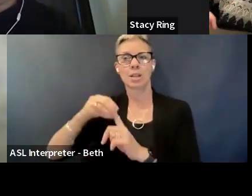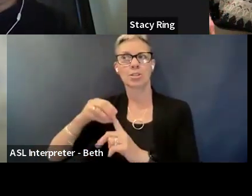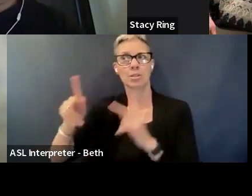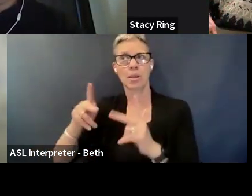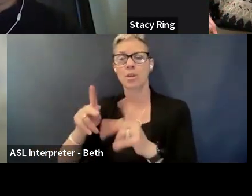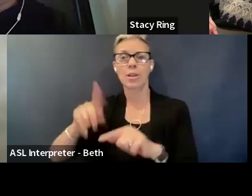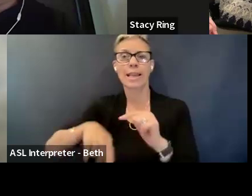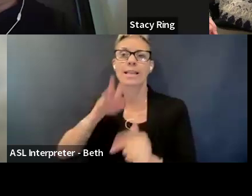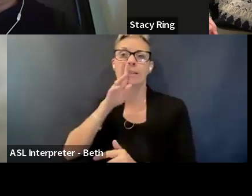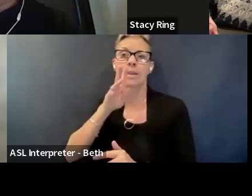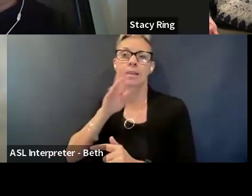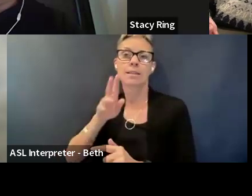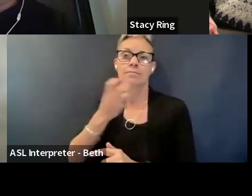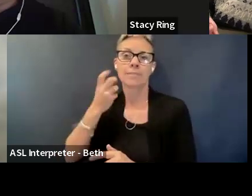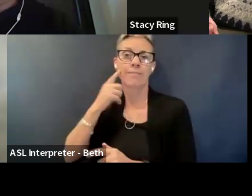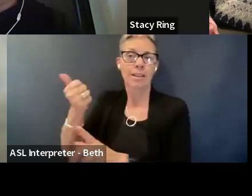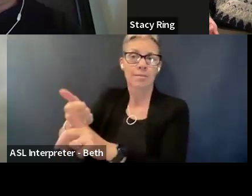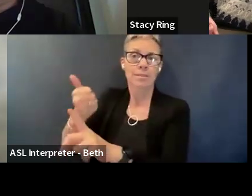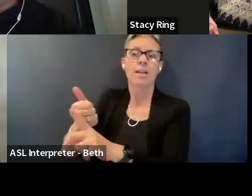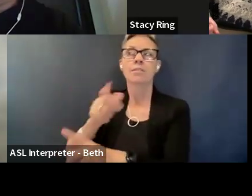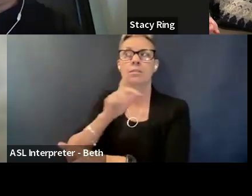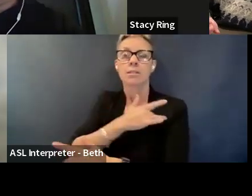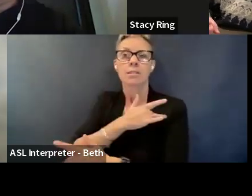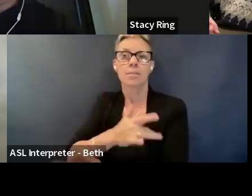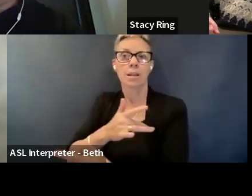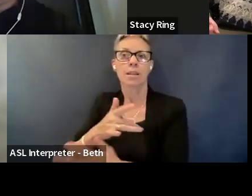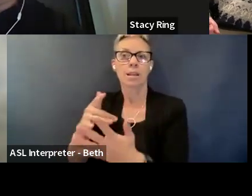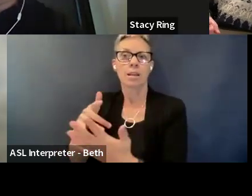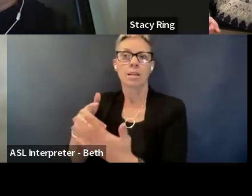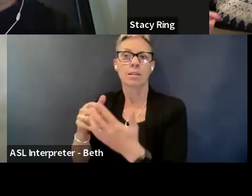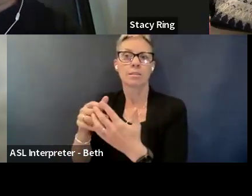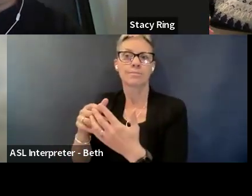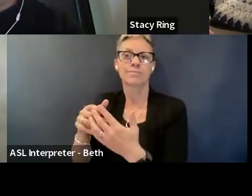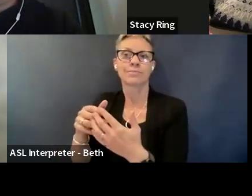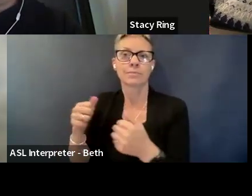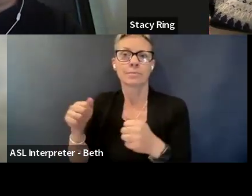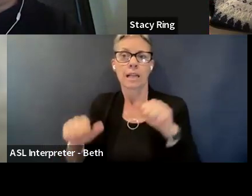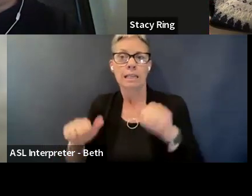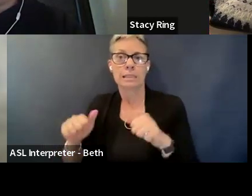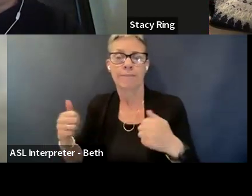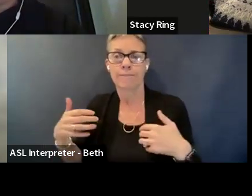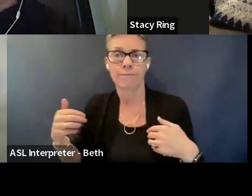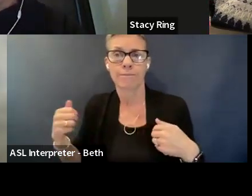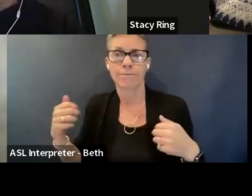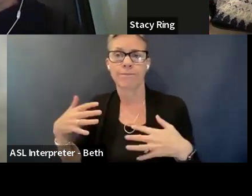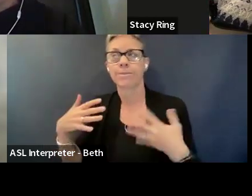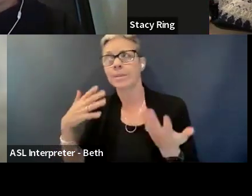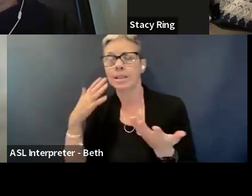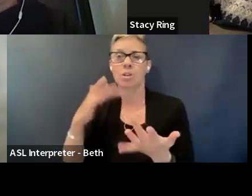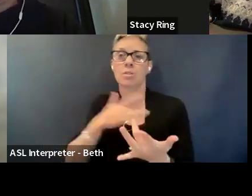are very vulnerable in out-of-home placements. They're very likely to experience